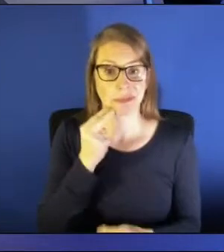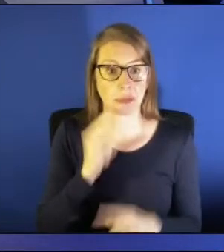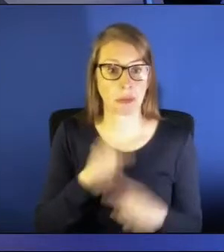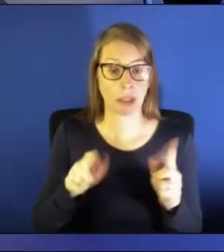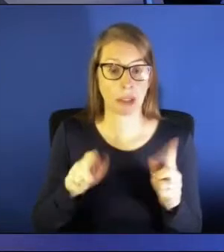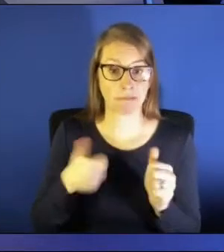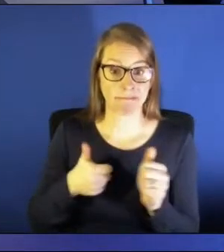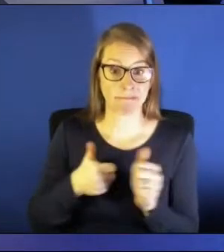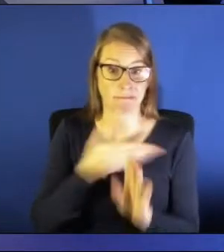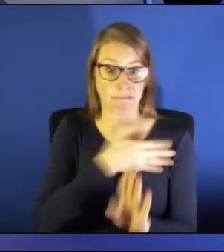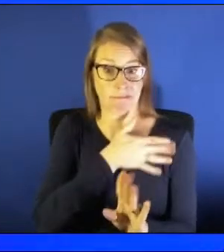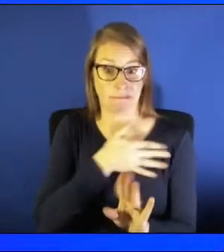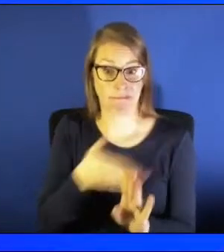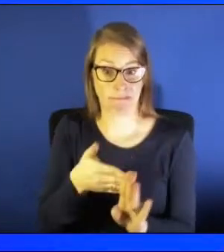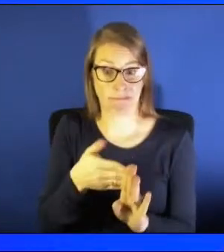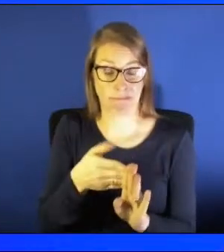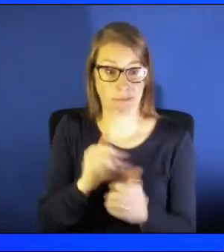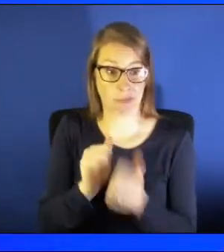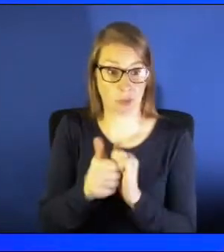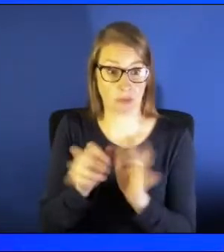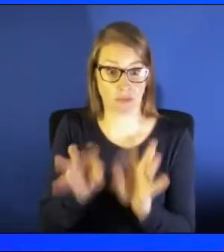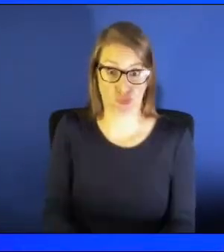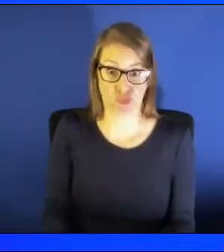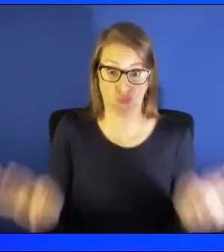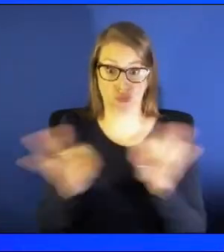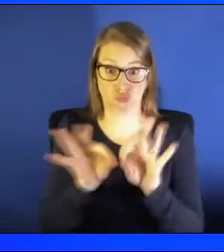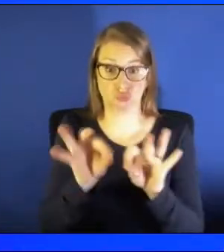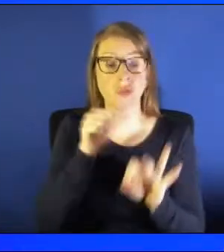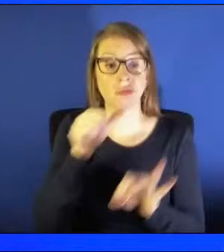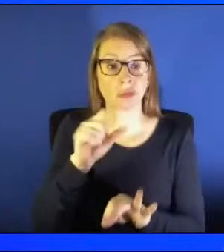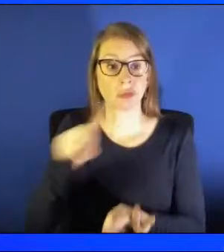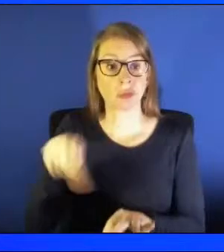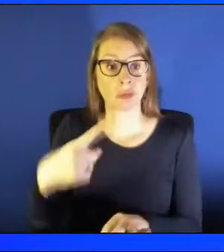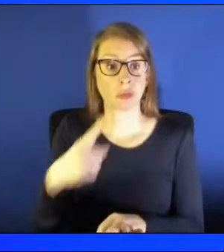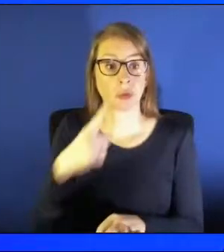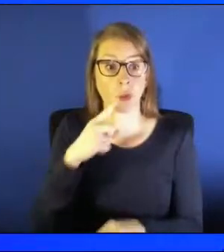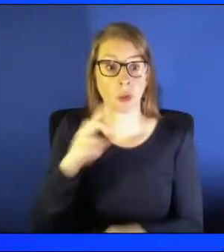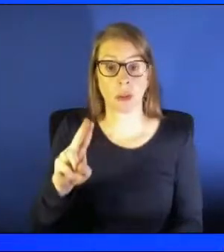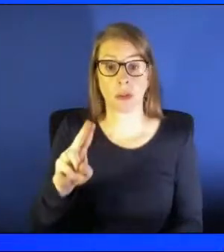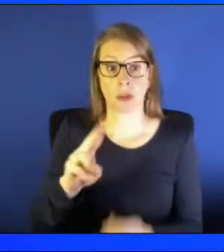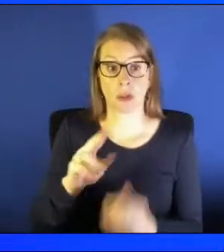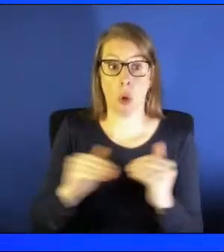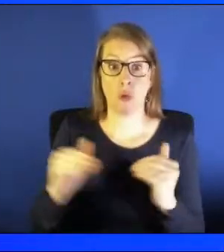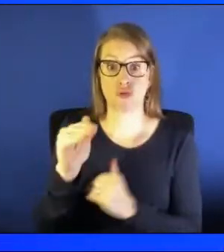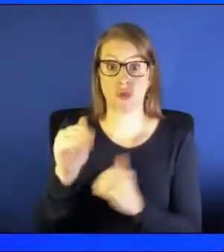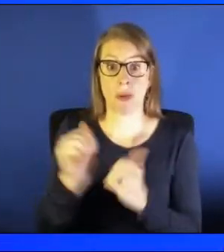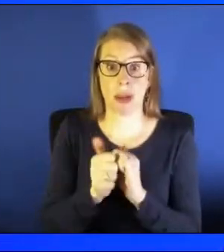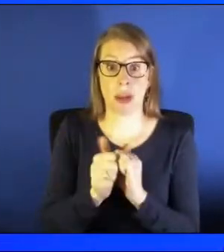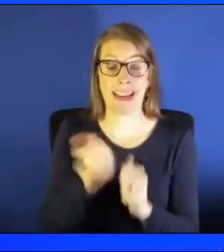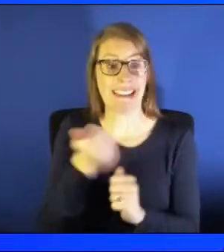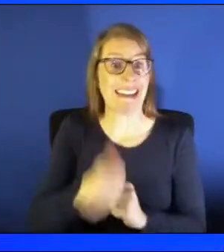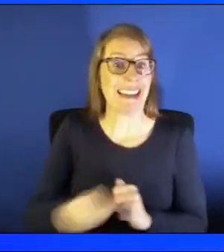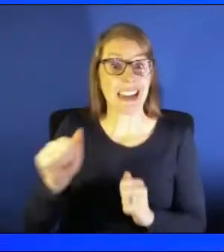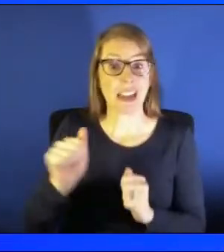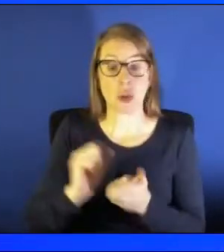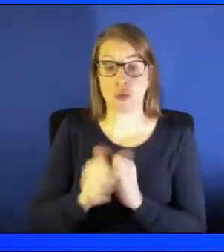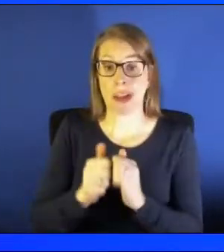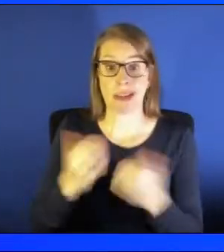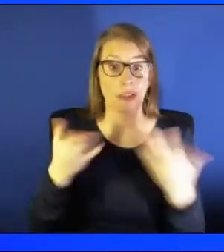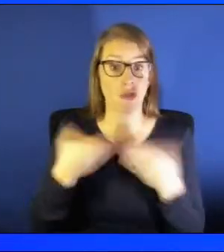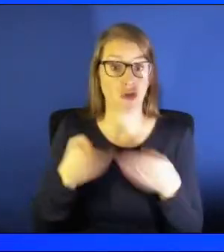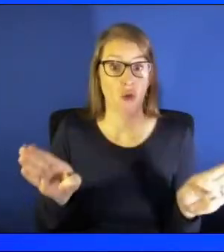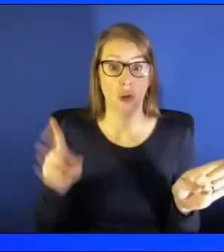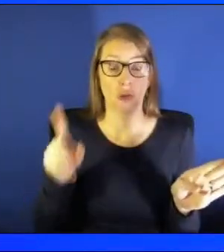I think it's super important, right? So not just for ultra marathons, any race in general, it always should go down to